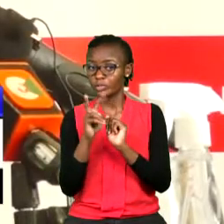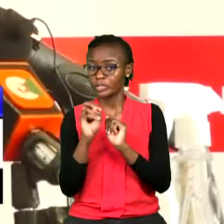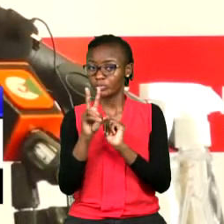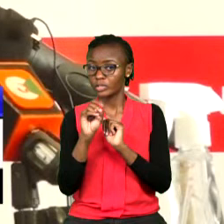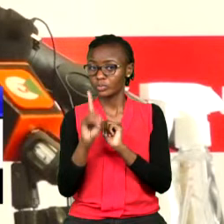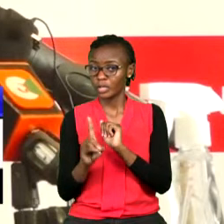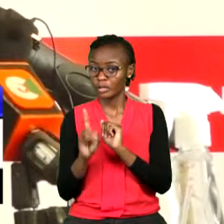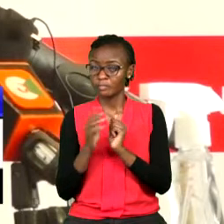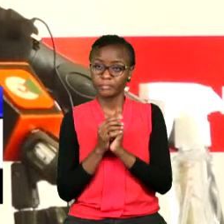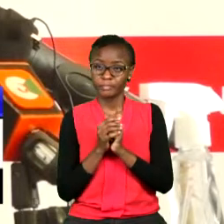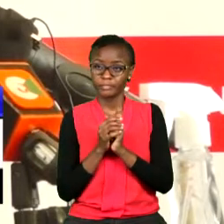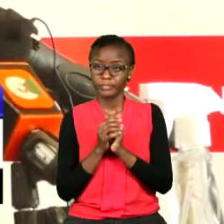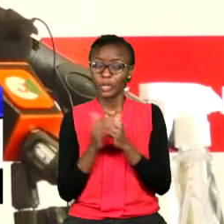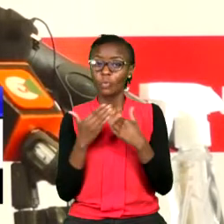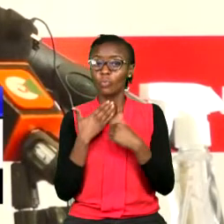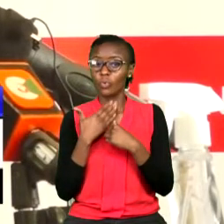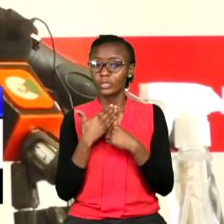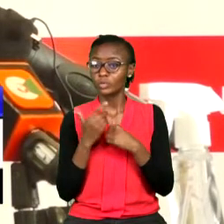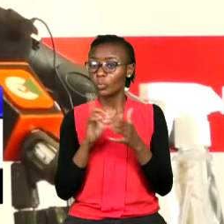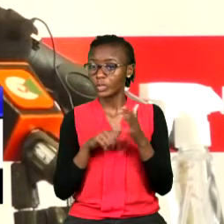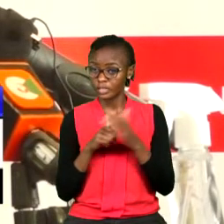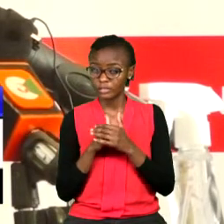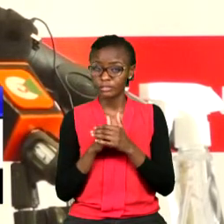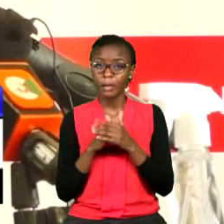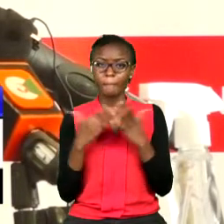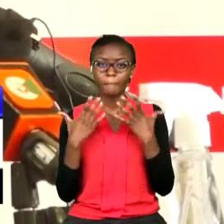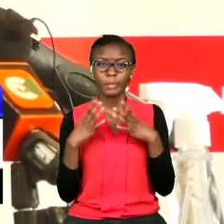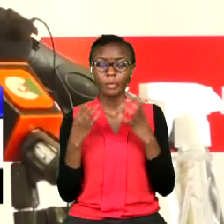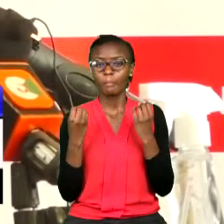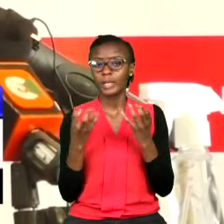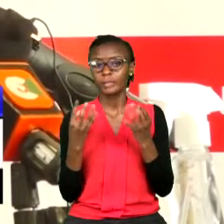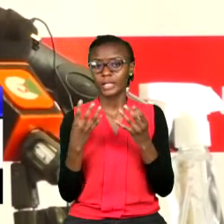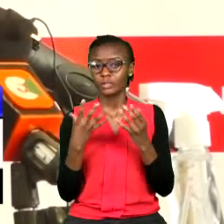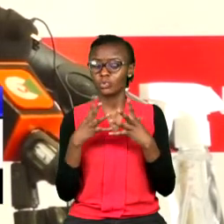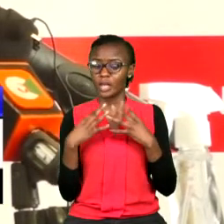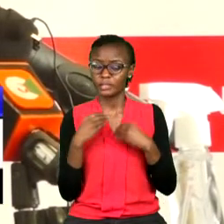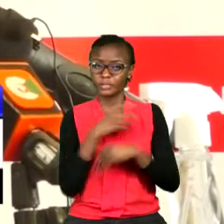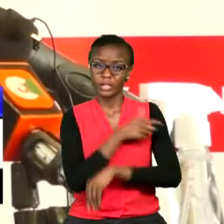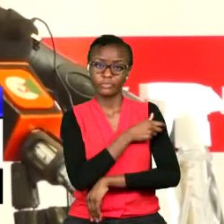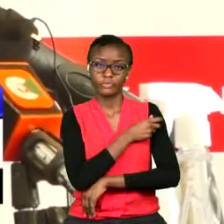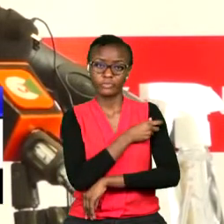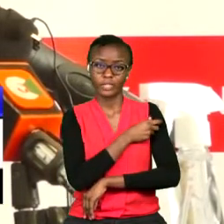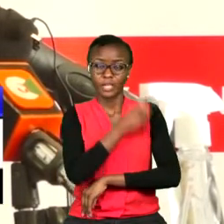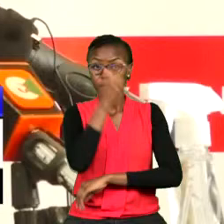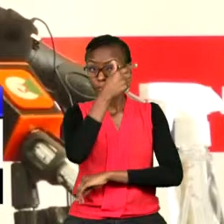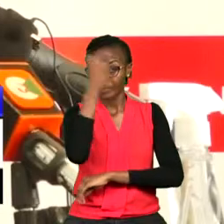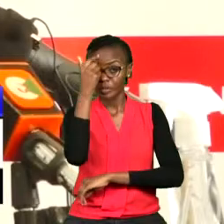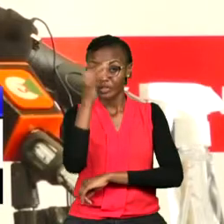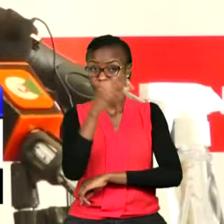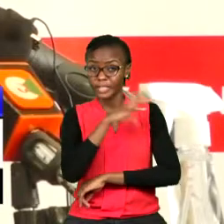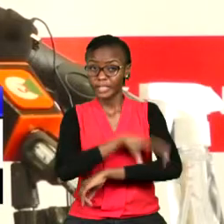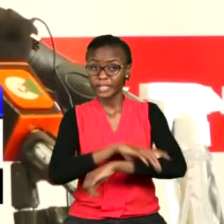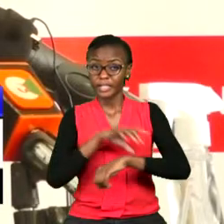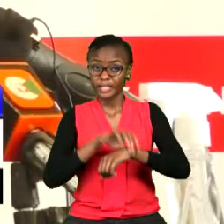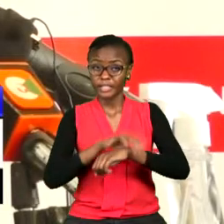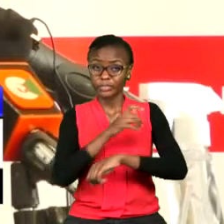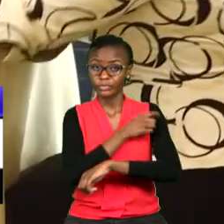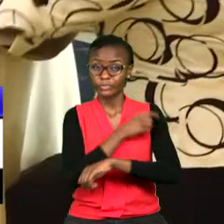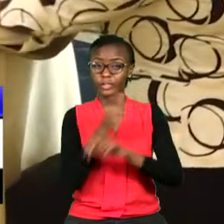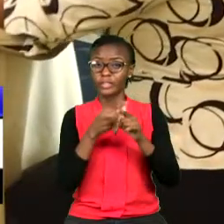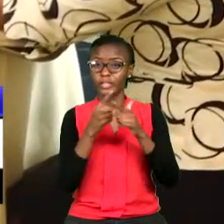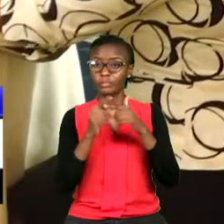that as many people in this country have been vaccinated as possible. It is the only way we can be able to fully open our